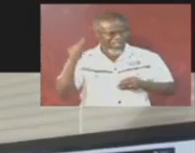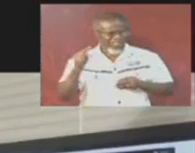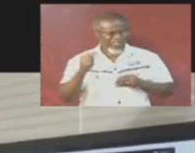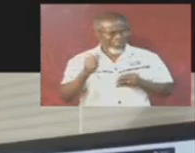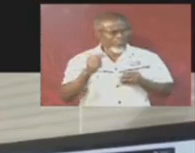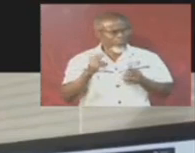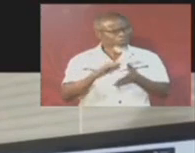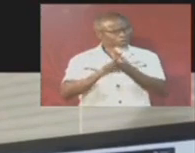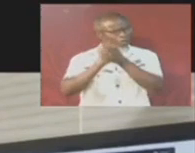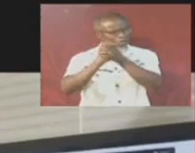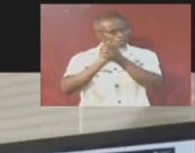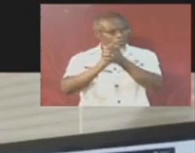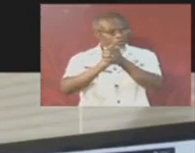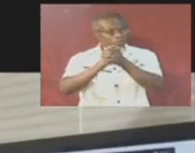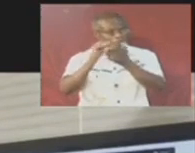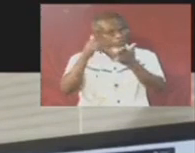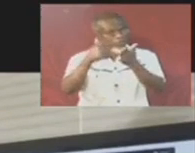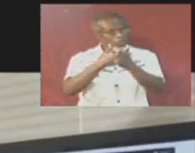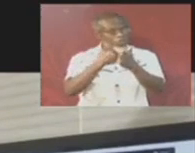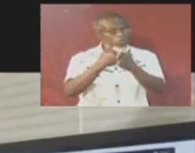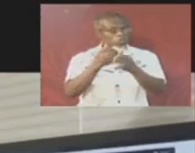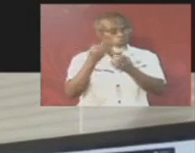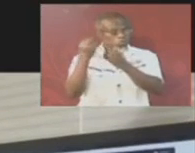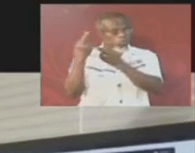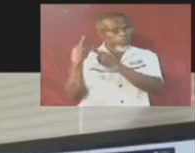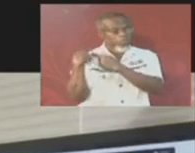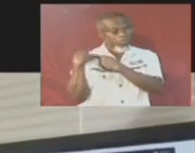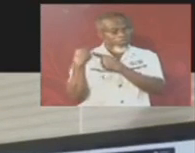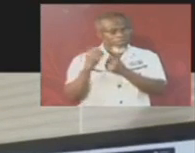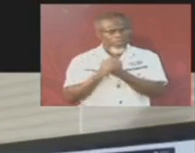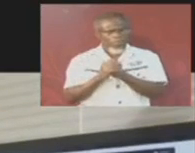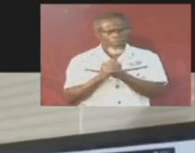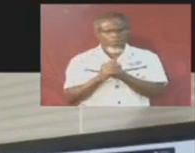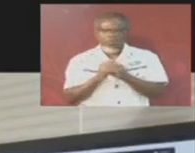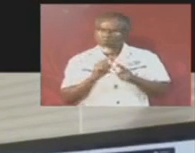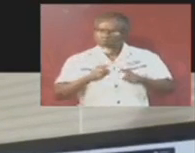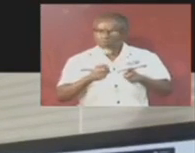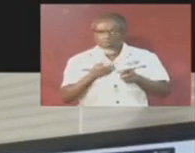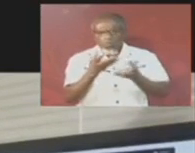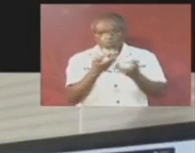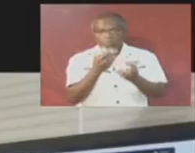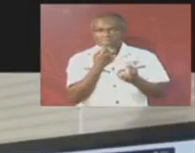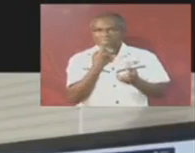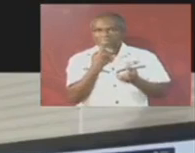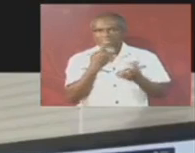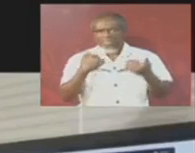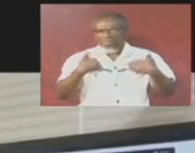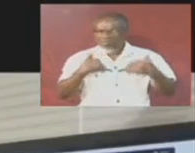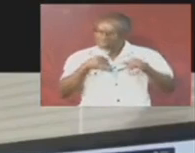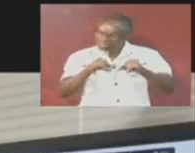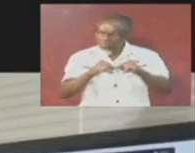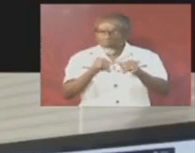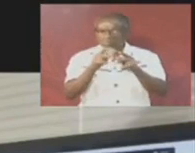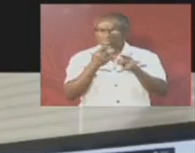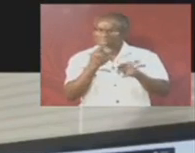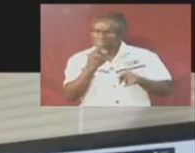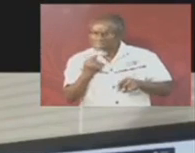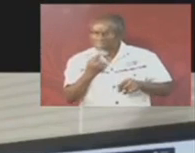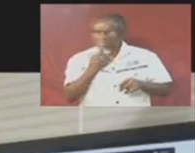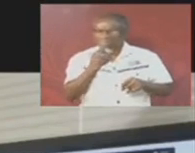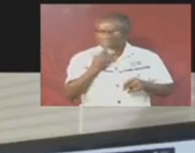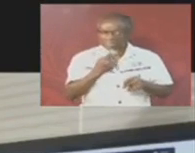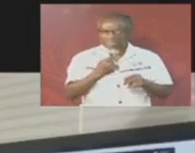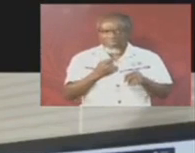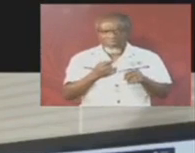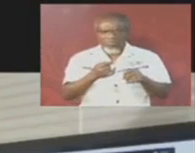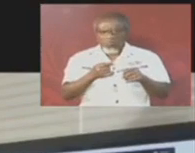appointment. I want to press the point that there's this continuous narrative of porous borders, and